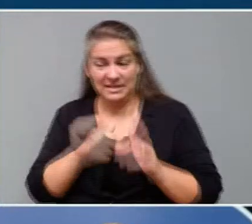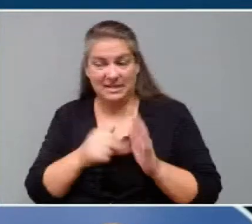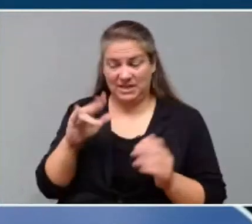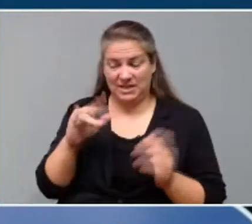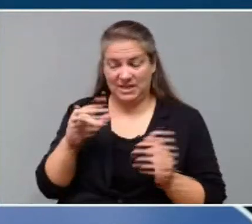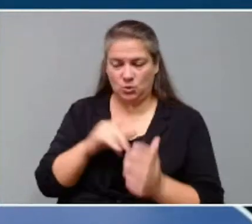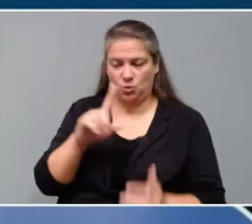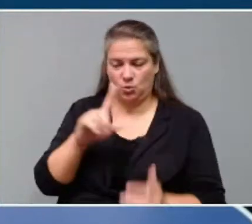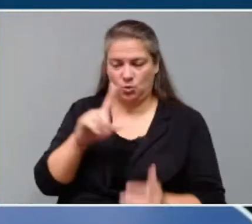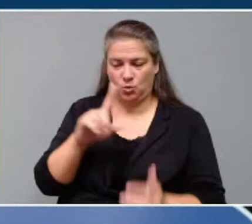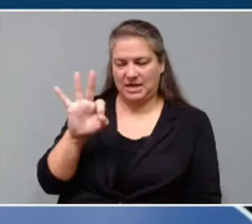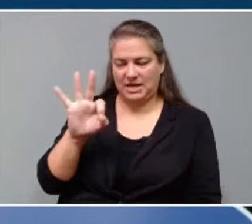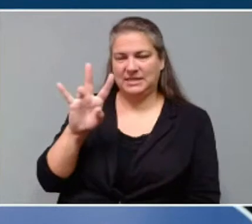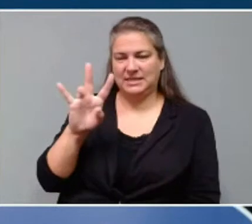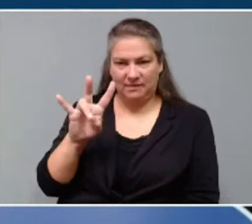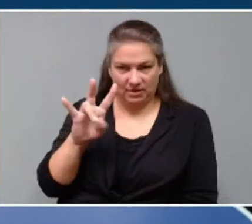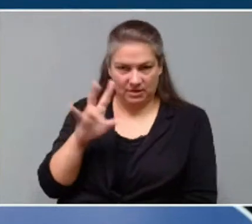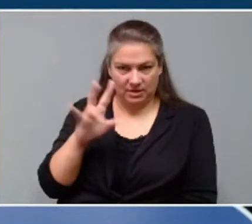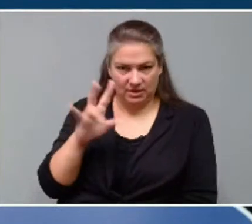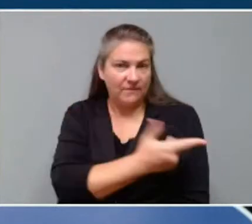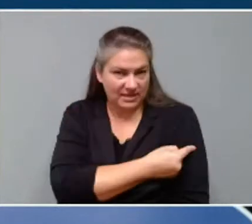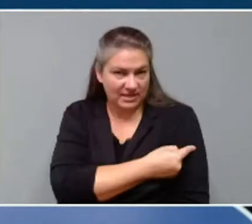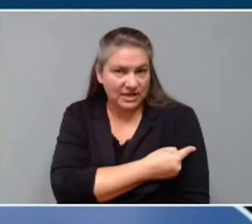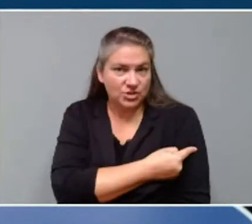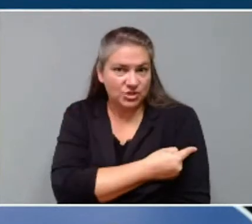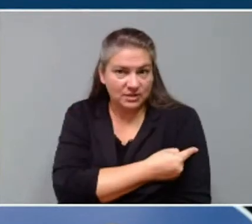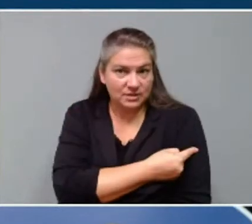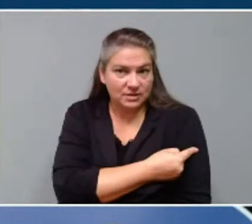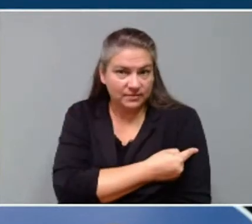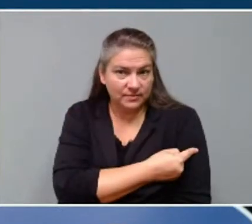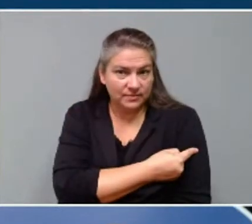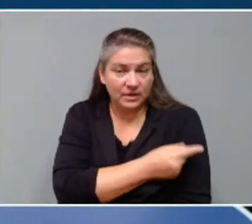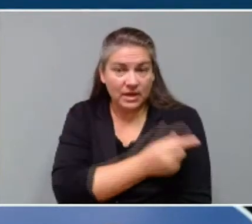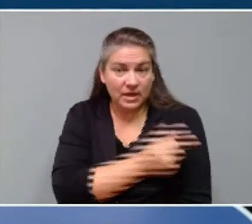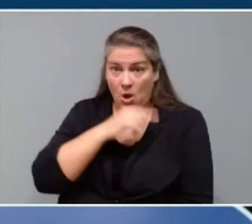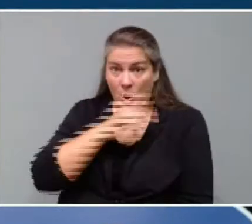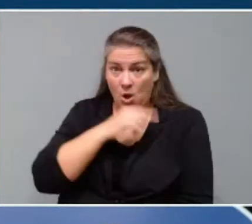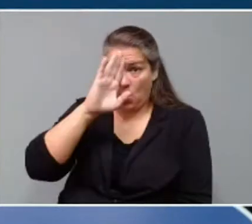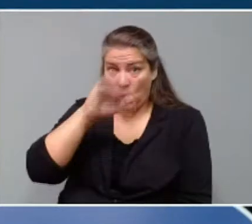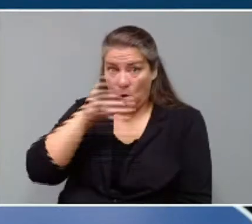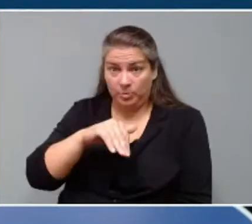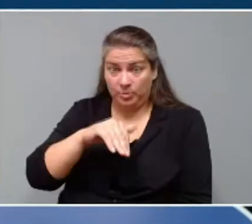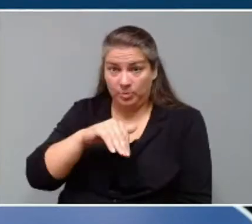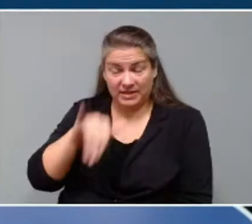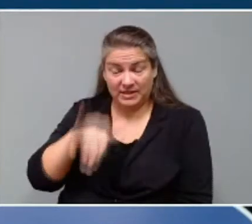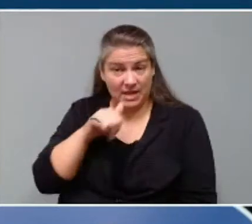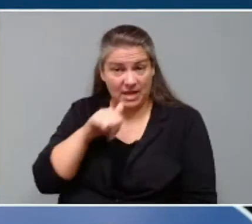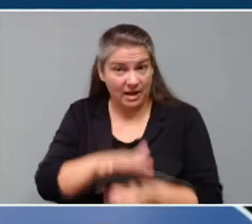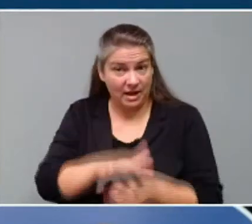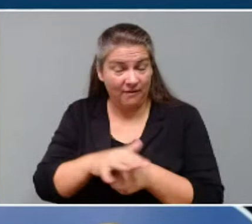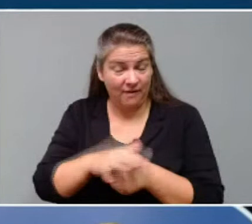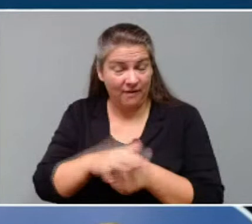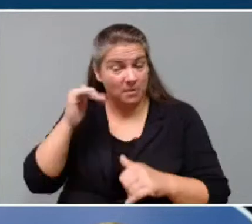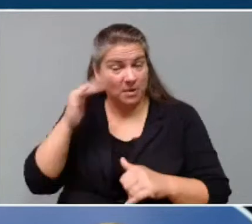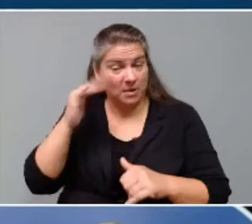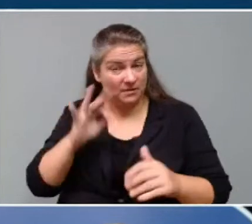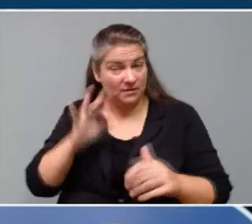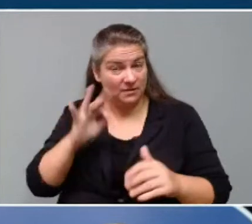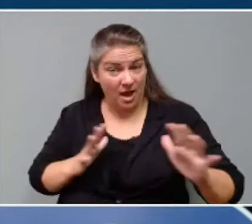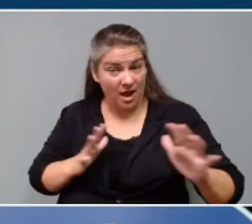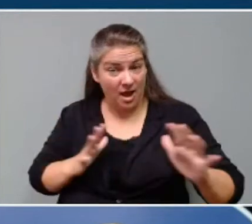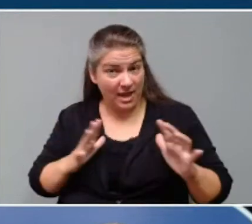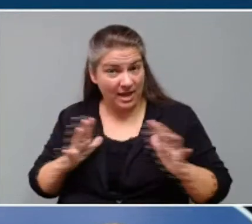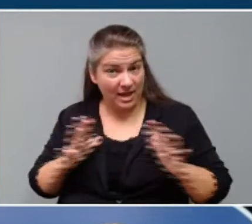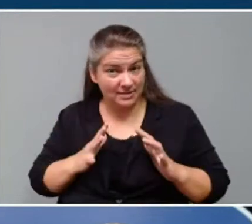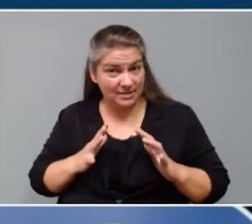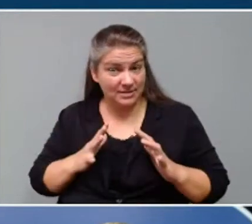17,197 new vaccinations. I hope that is an undercounting because of the holiday weekend, because that's a little bit below